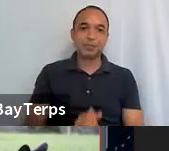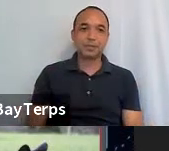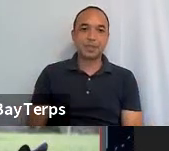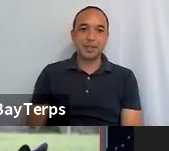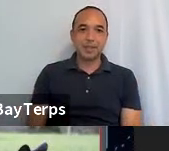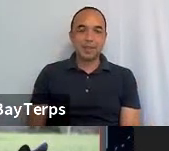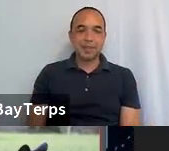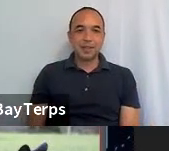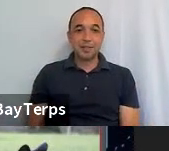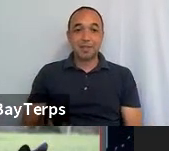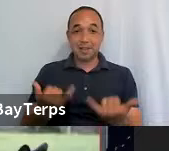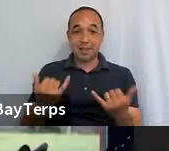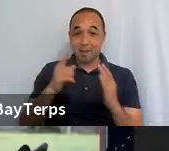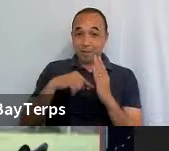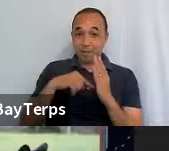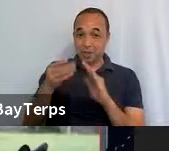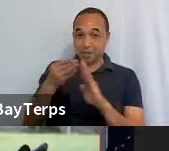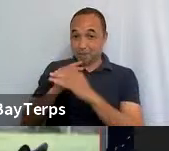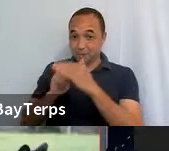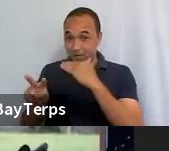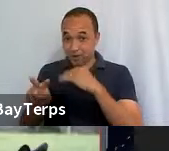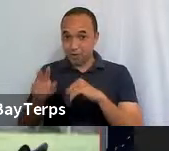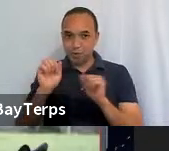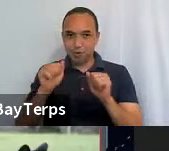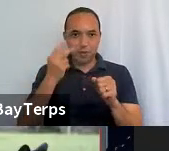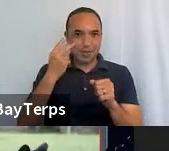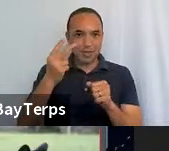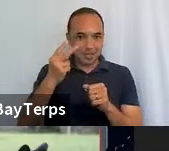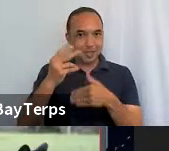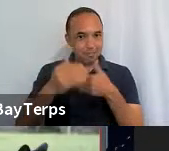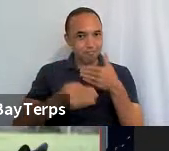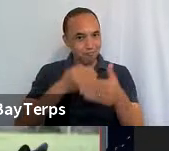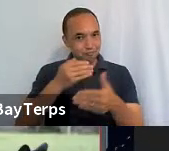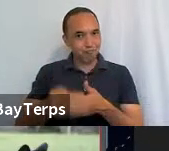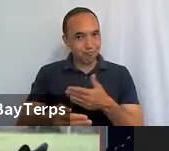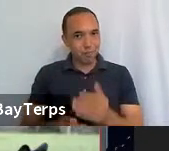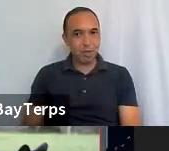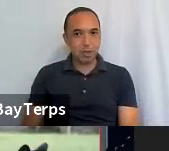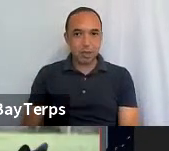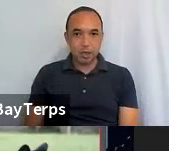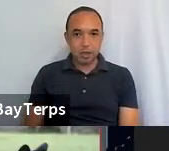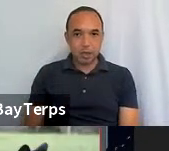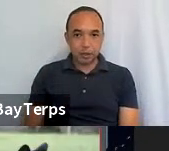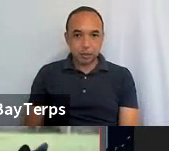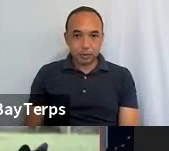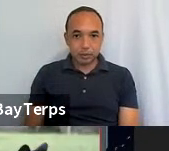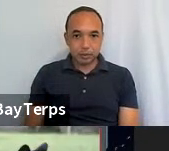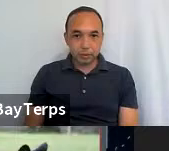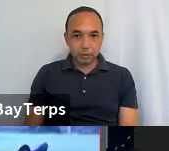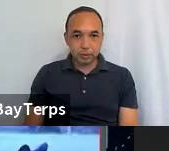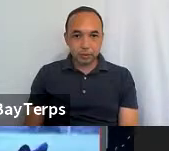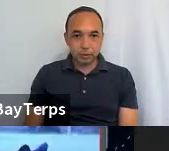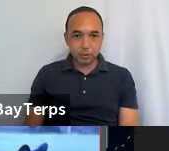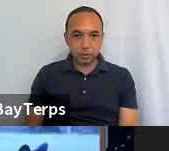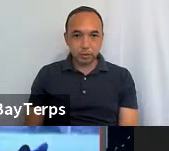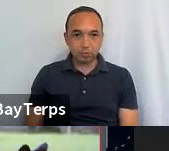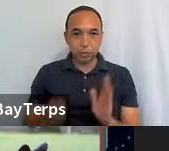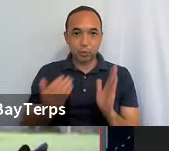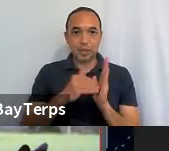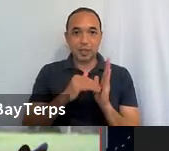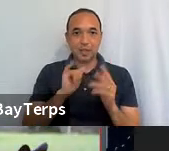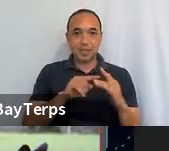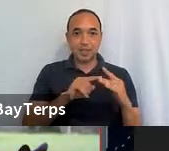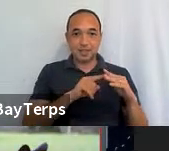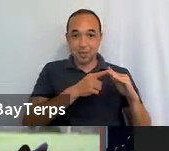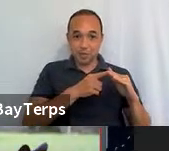unchecking the preview, you can see the progress that that has made. So here, if I toggle on and off the layer visibility,